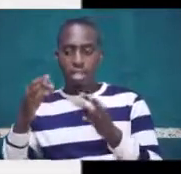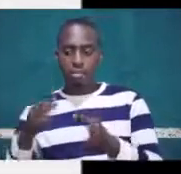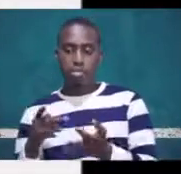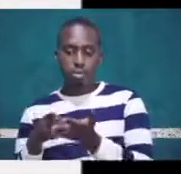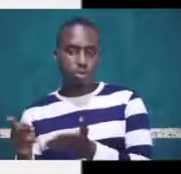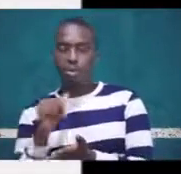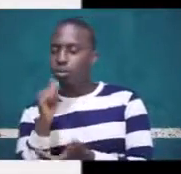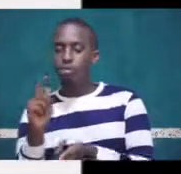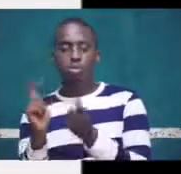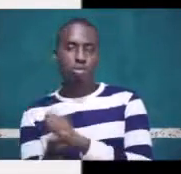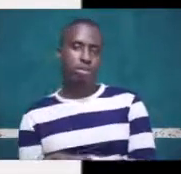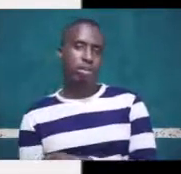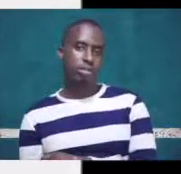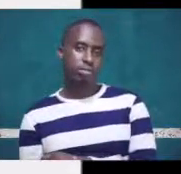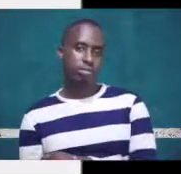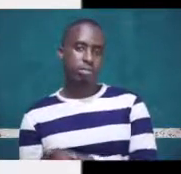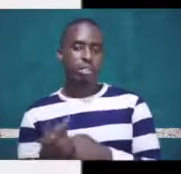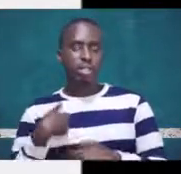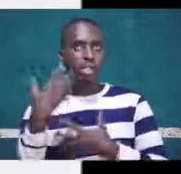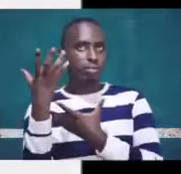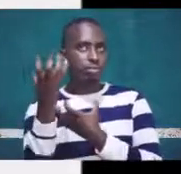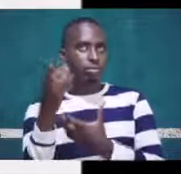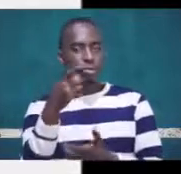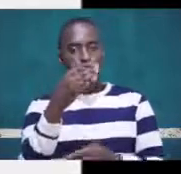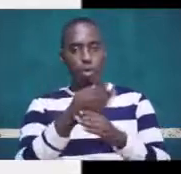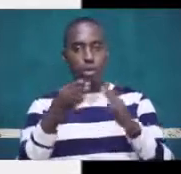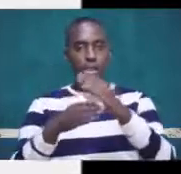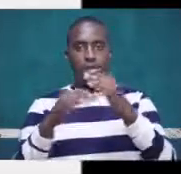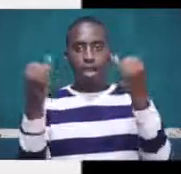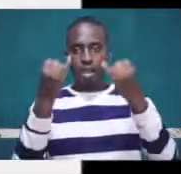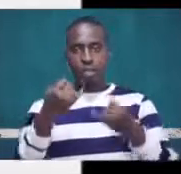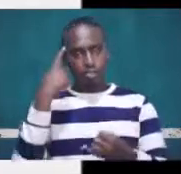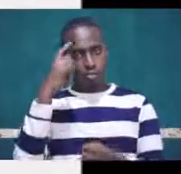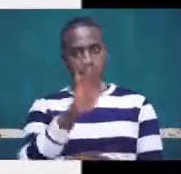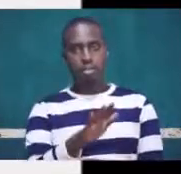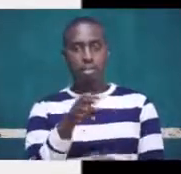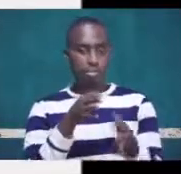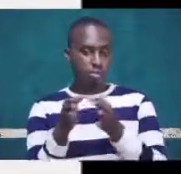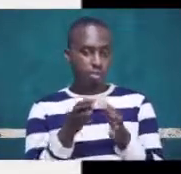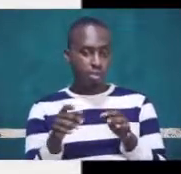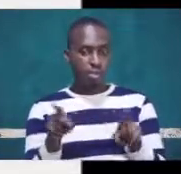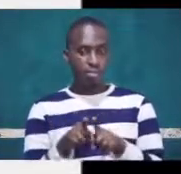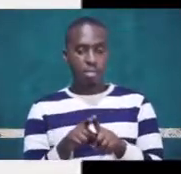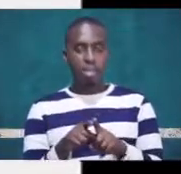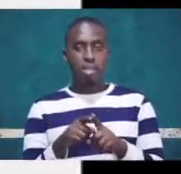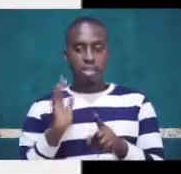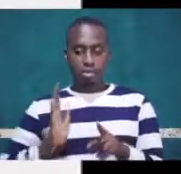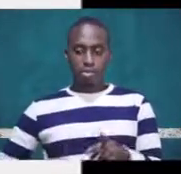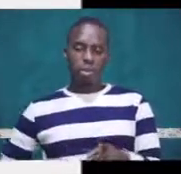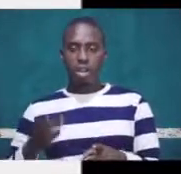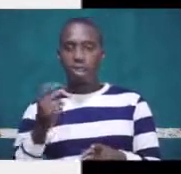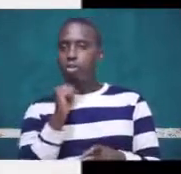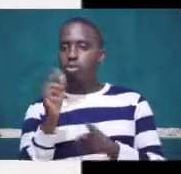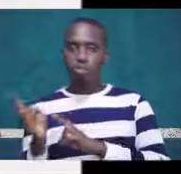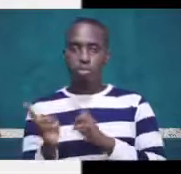is not changing. So I expect you to construct a demand curve for that, meaning that it is also behaving abnormally. Because